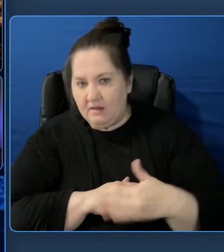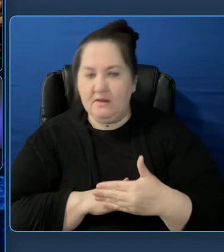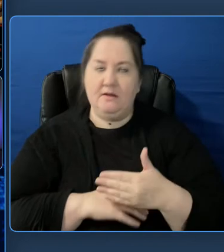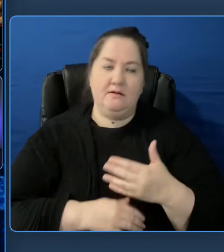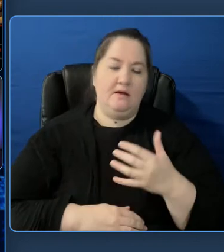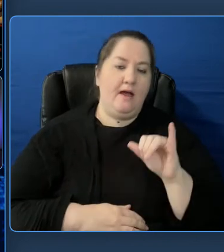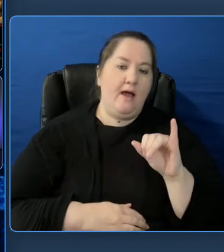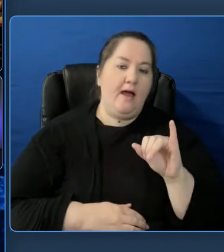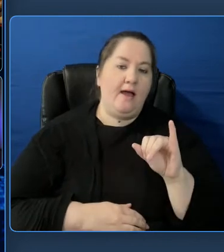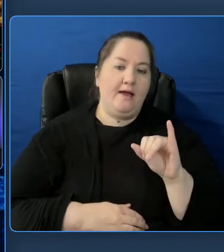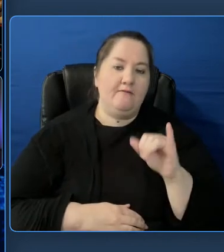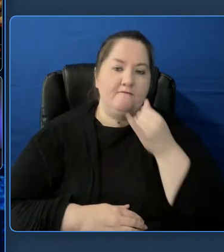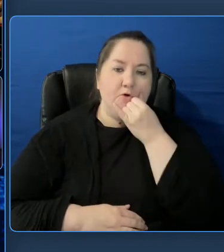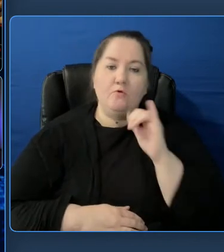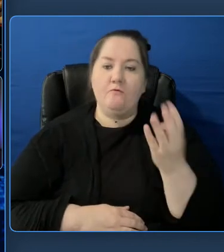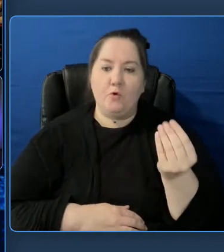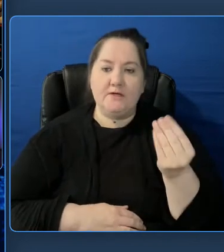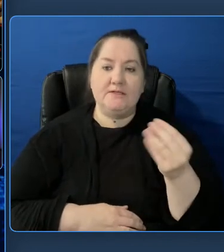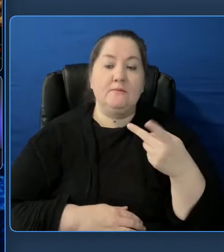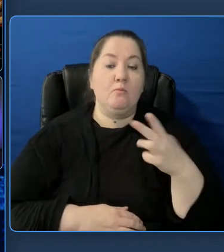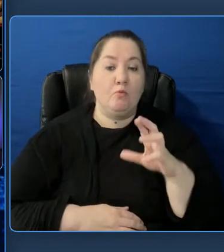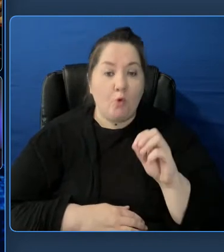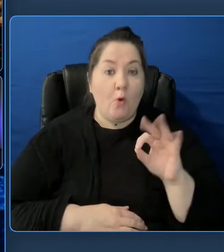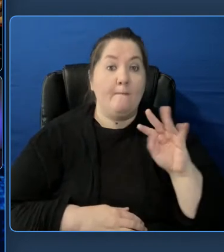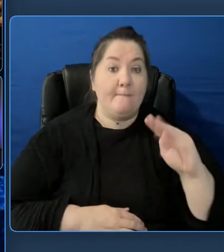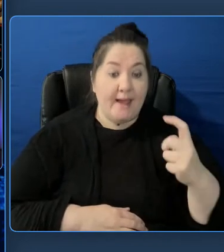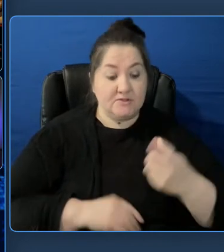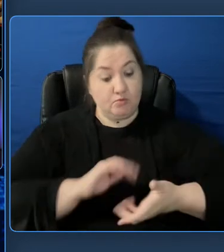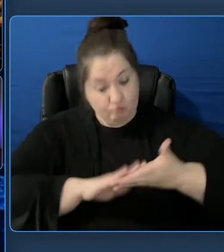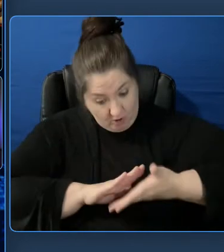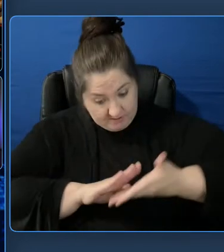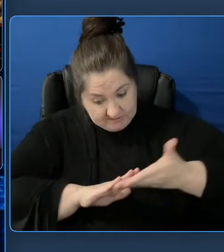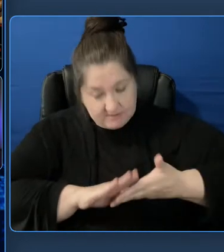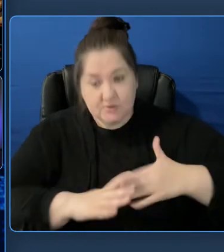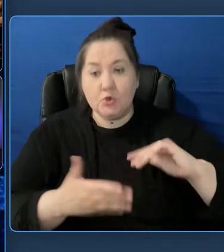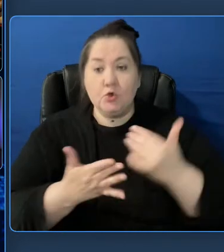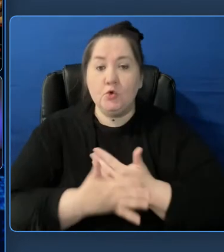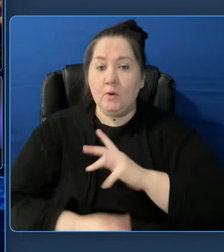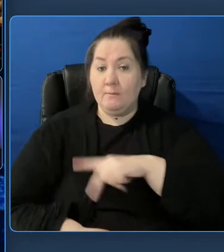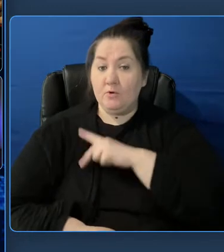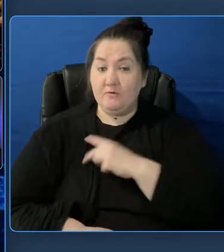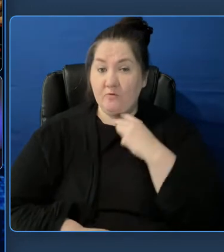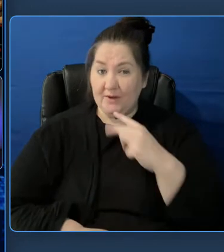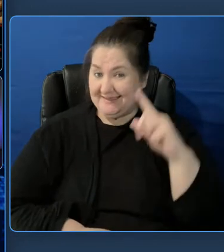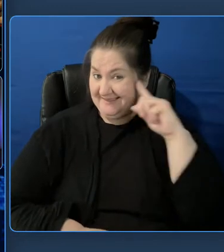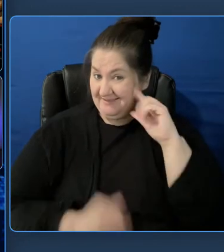iPhone 14 Pro Max to process. Would this new personal voice sound like me?